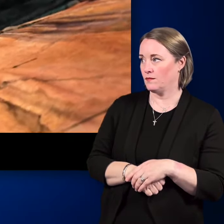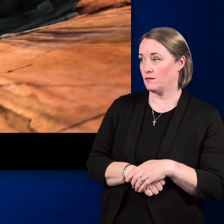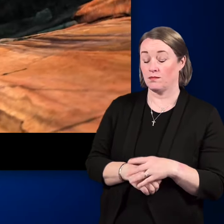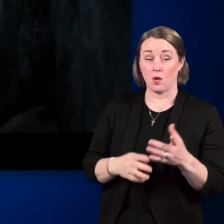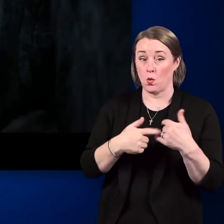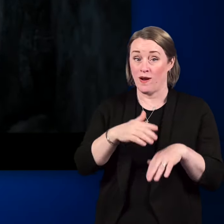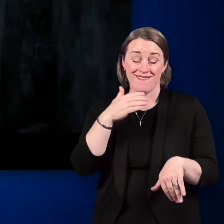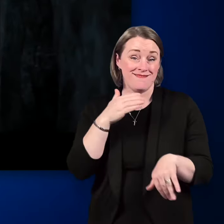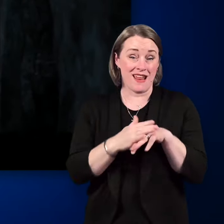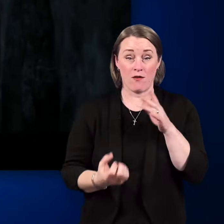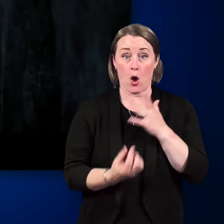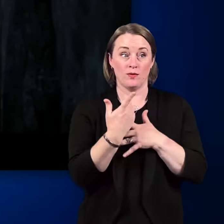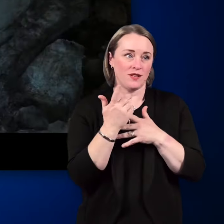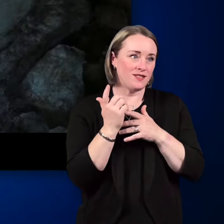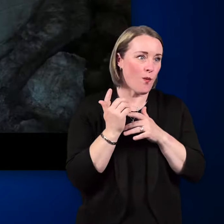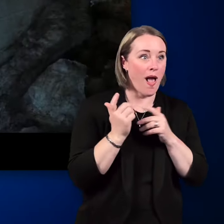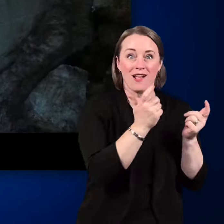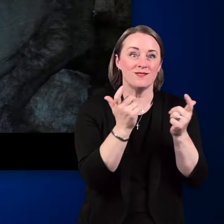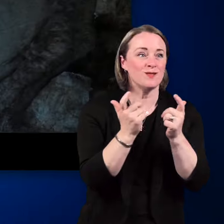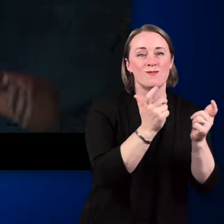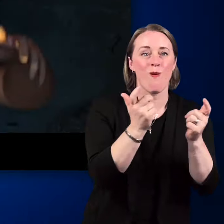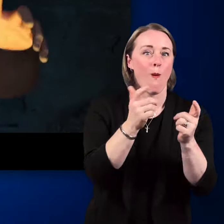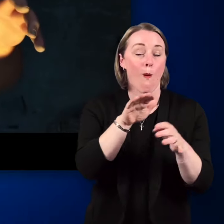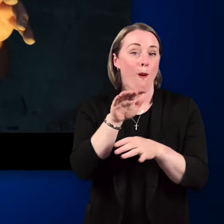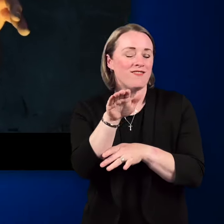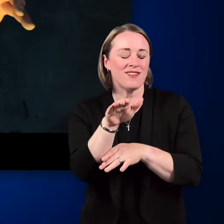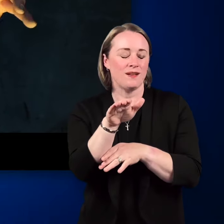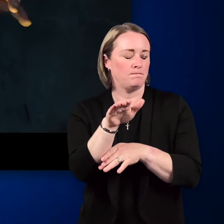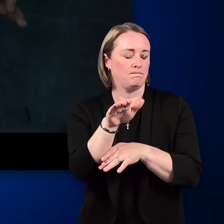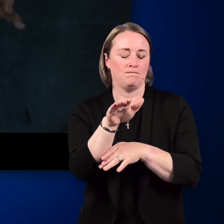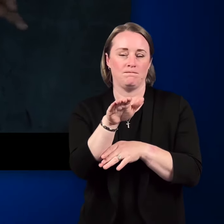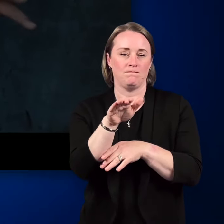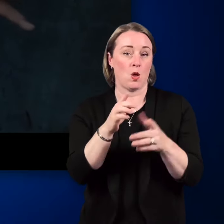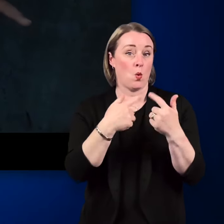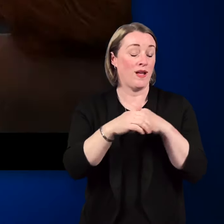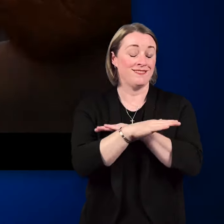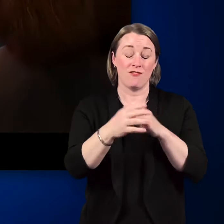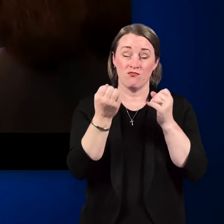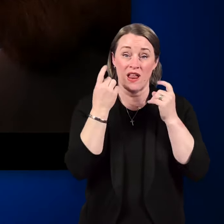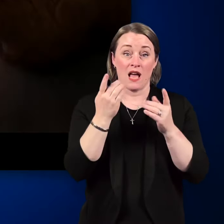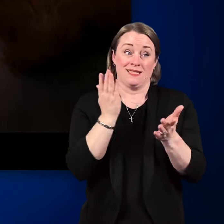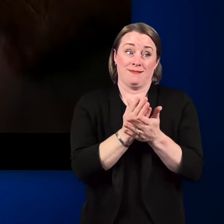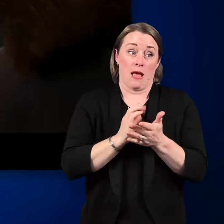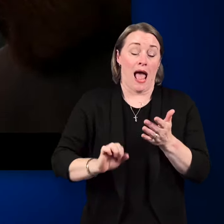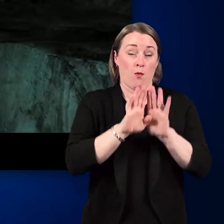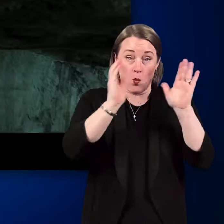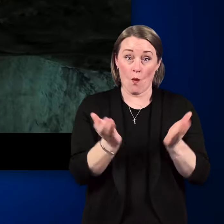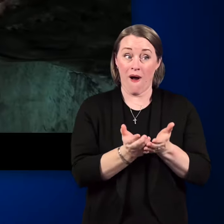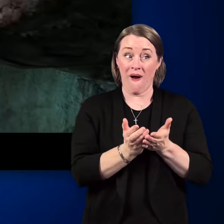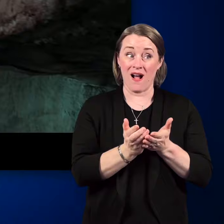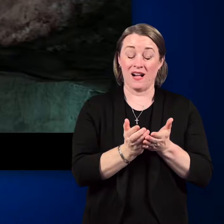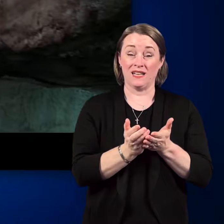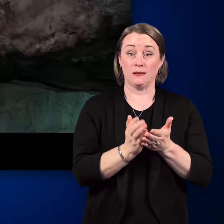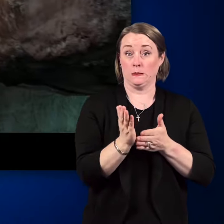We never had the chance to explore the outside world. But what we didn't know was that our world